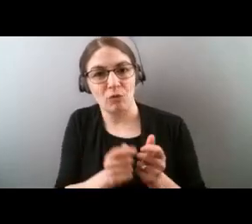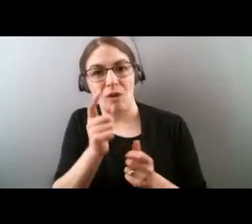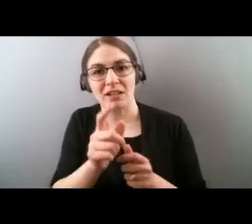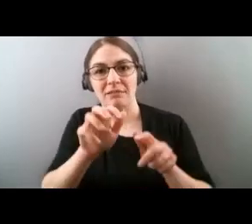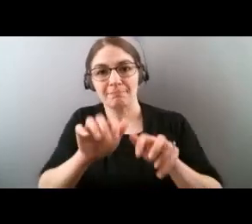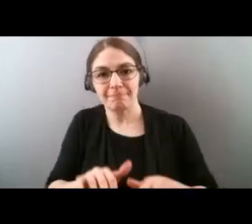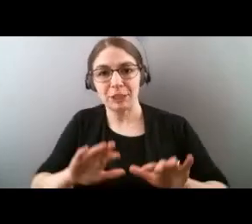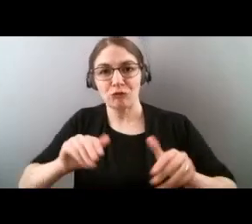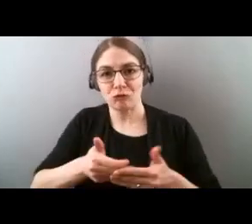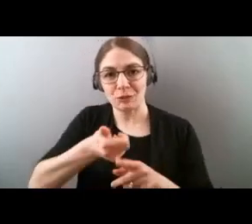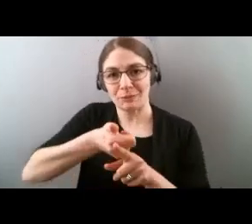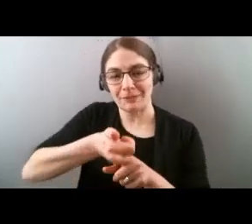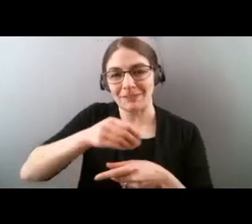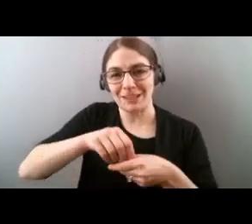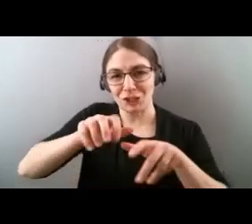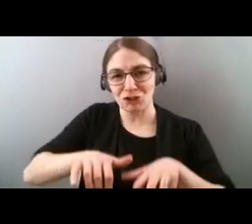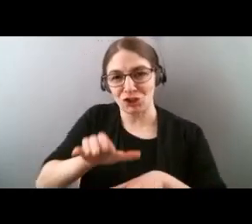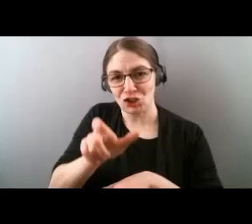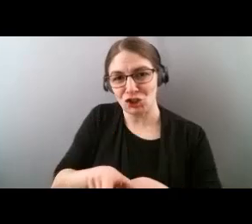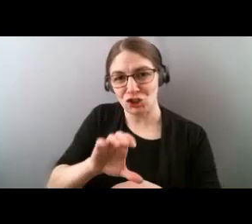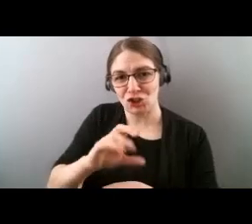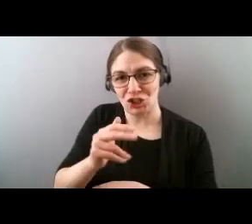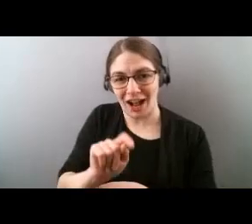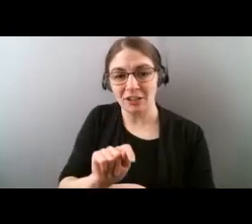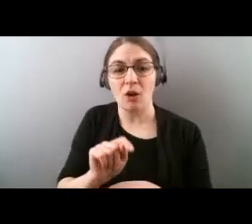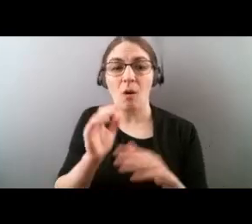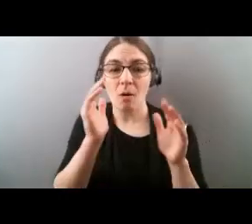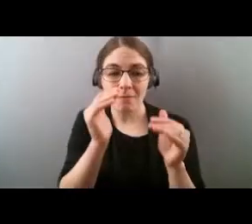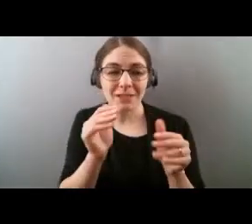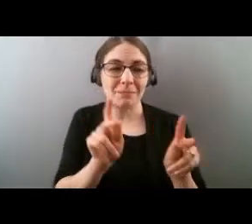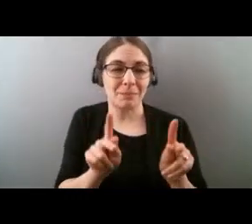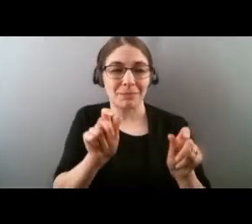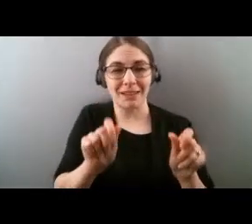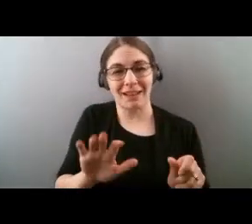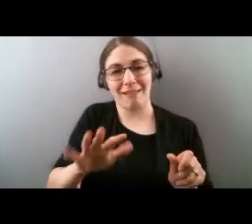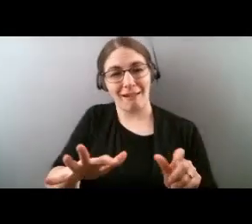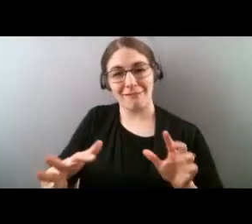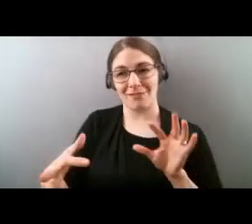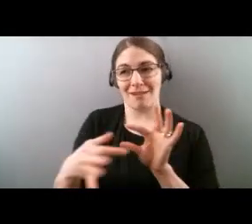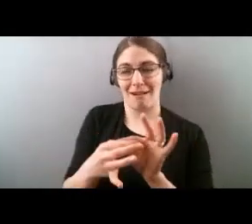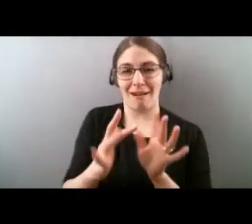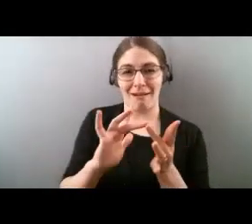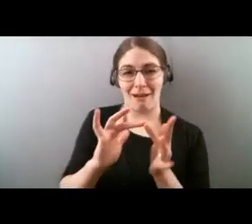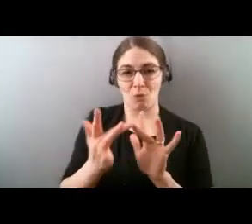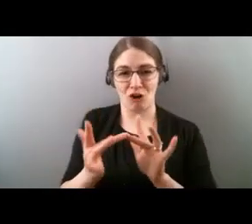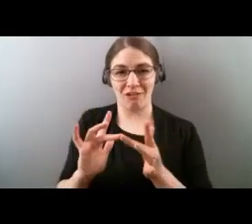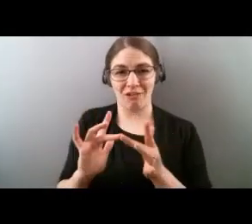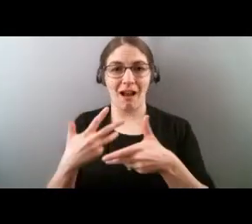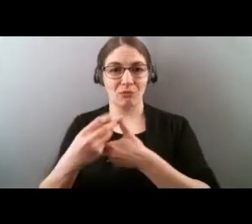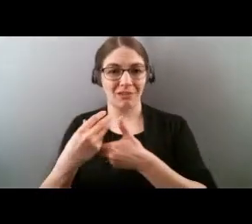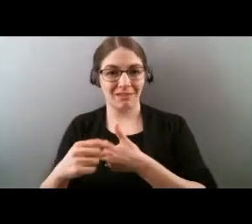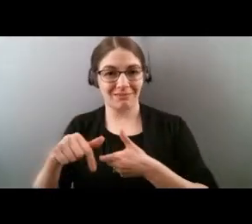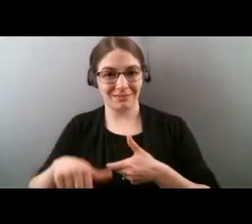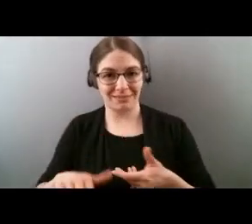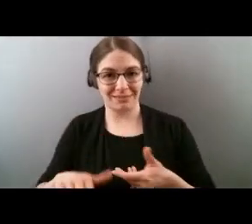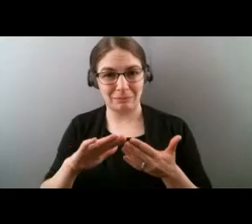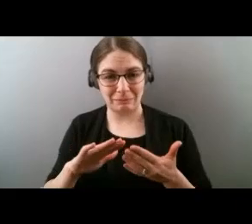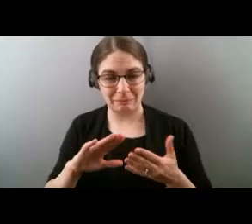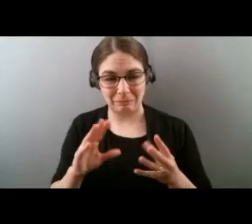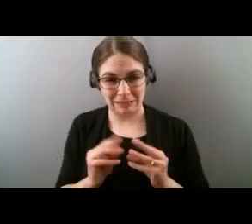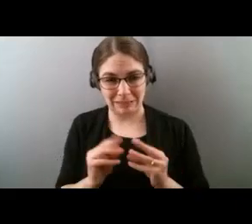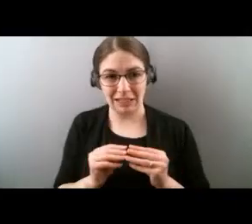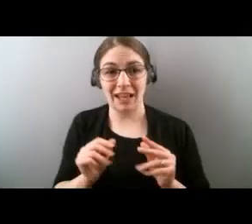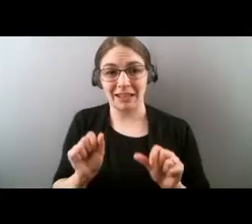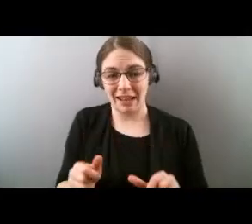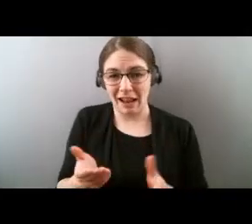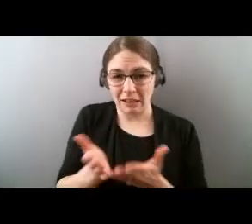that hopefully people can kind of maybe network outside of this meeting and get some help, like how do